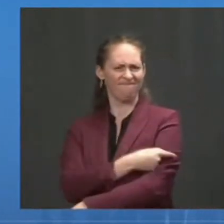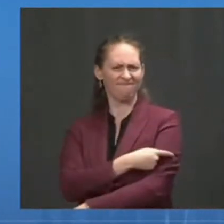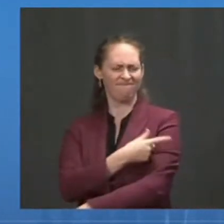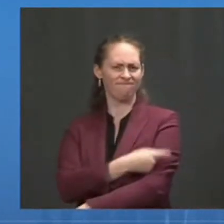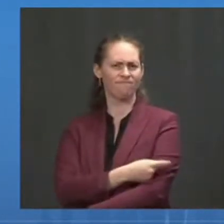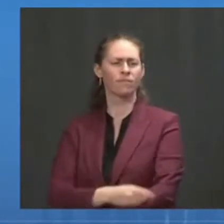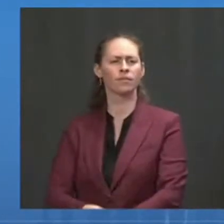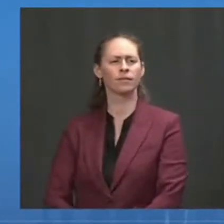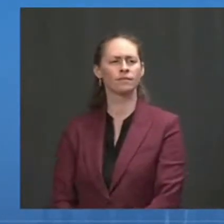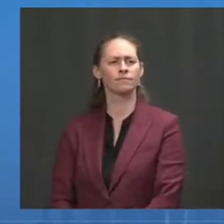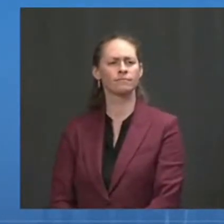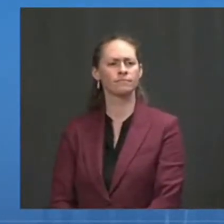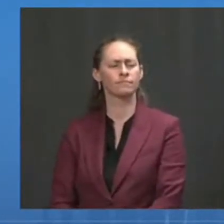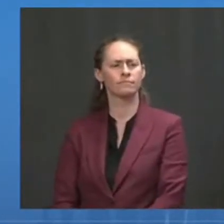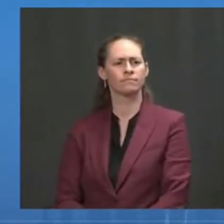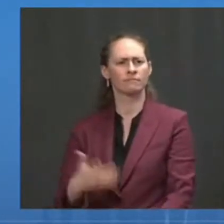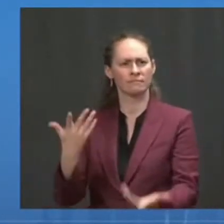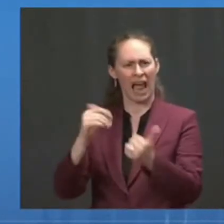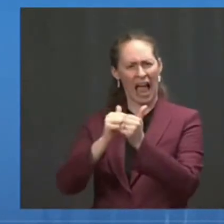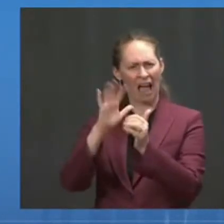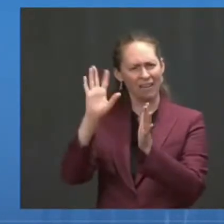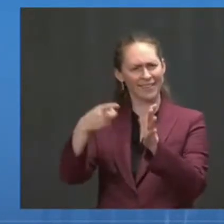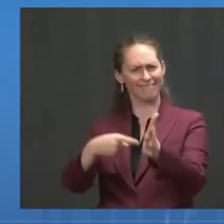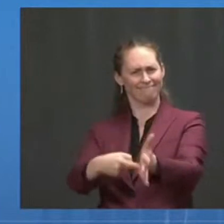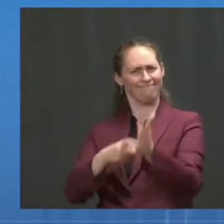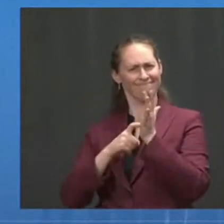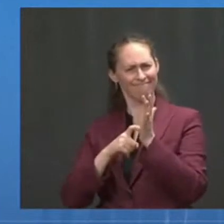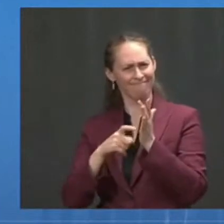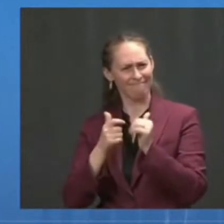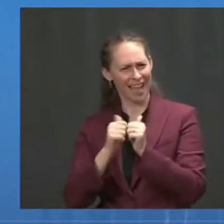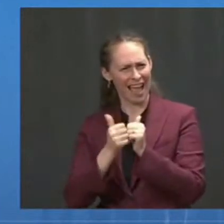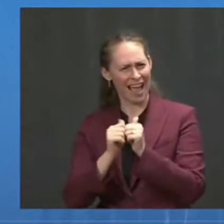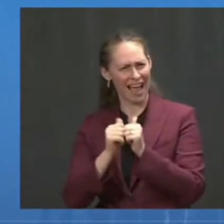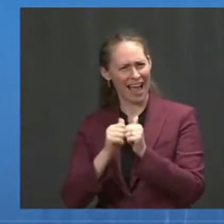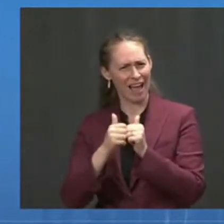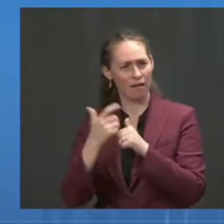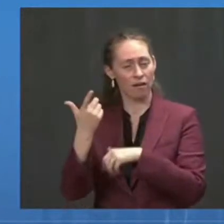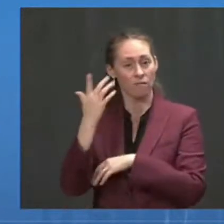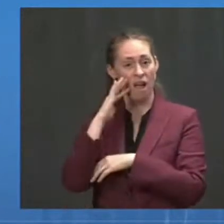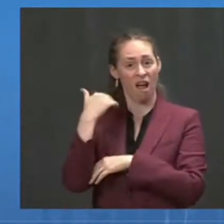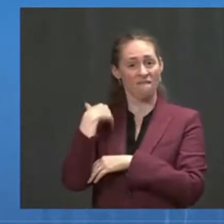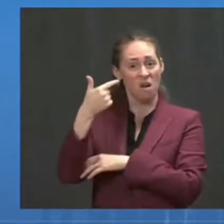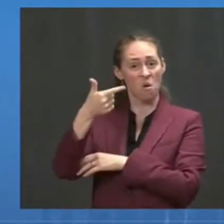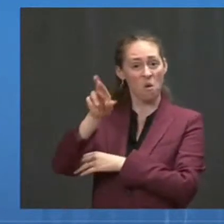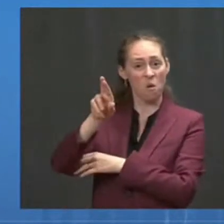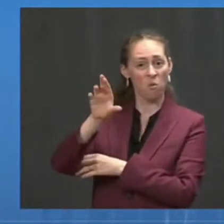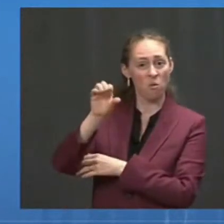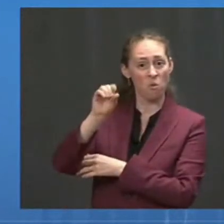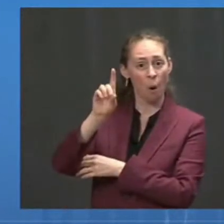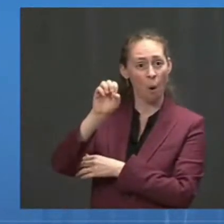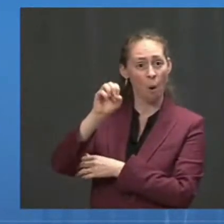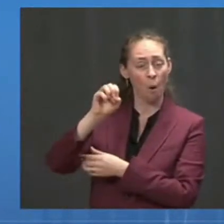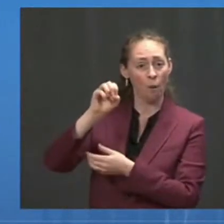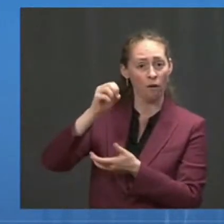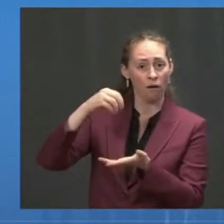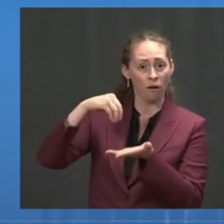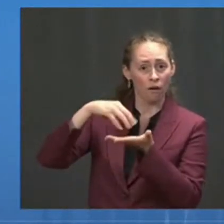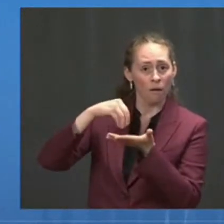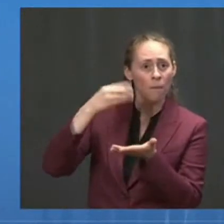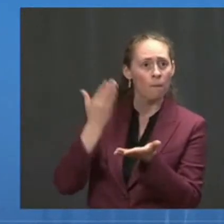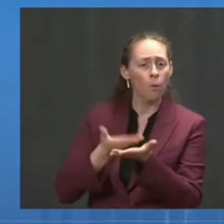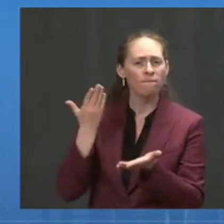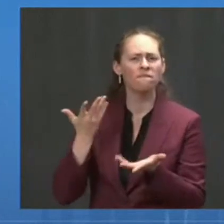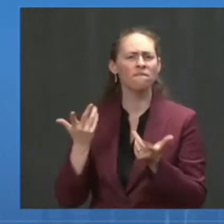stop the proliferation of fake vaccine cards? Thank you. Okay, Dr. Walensky on the children long COVID